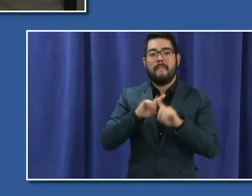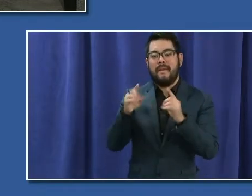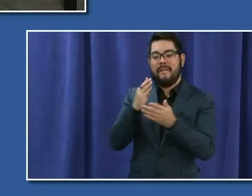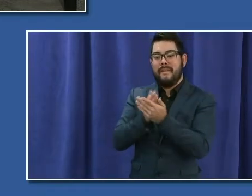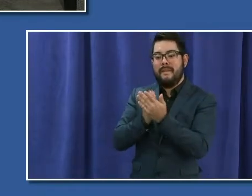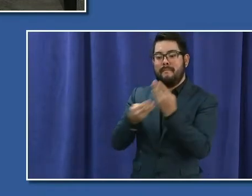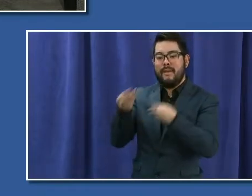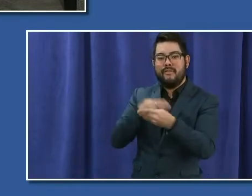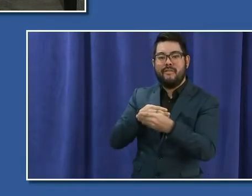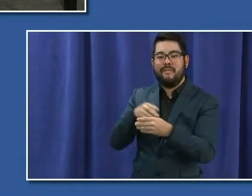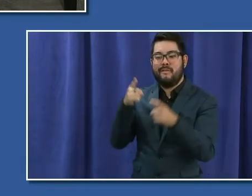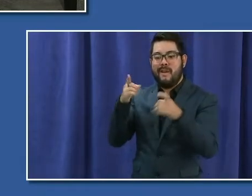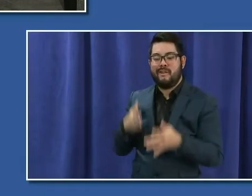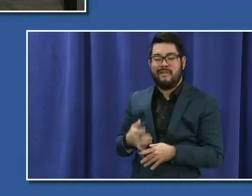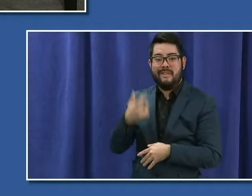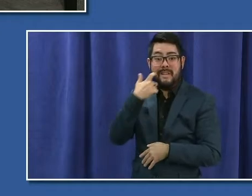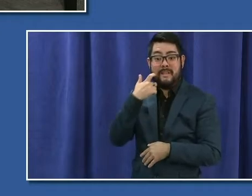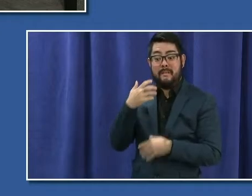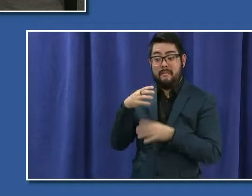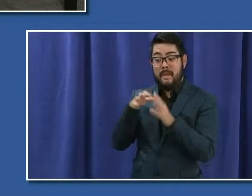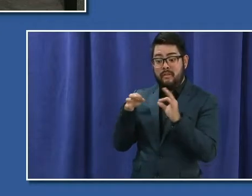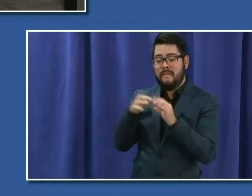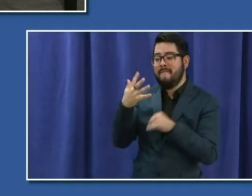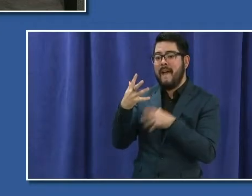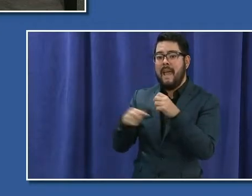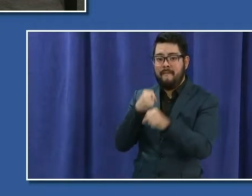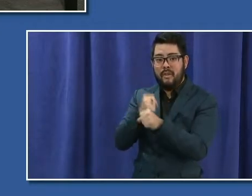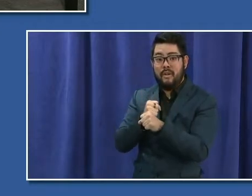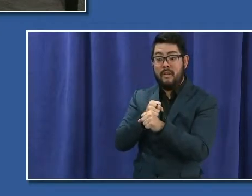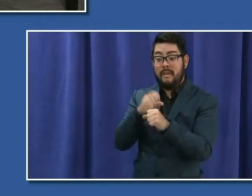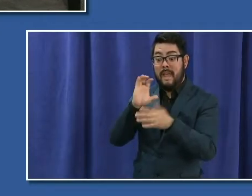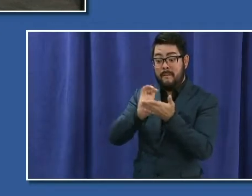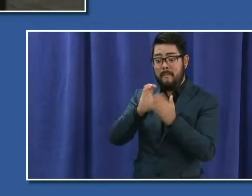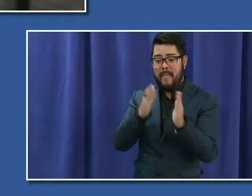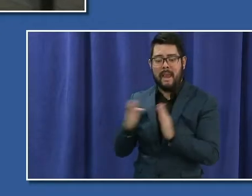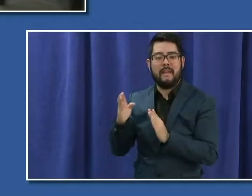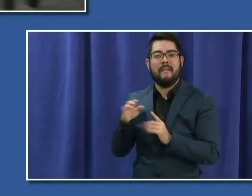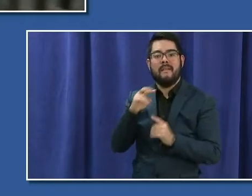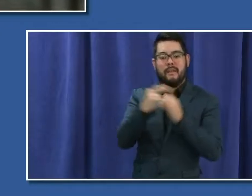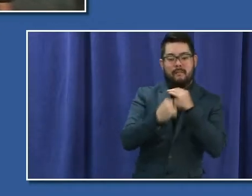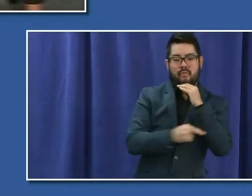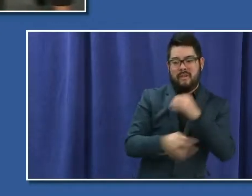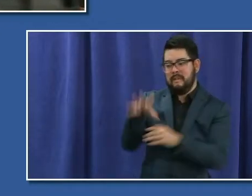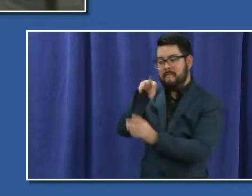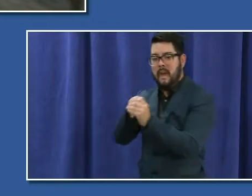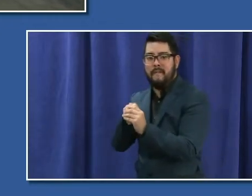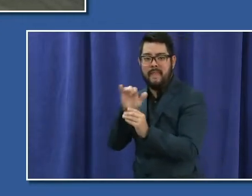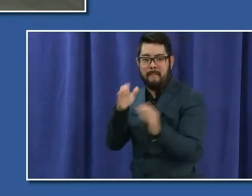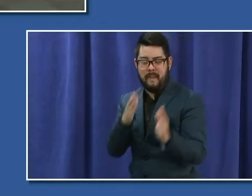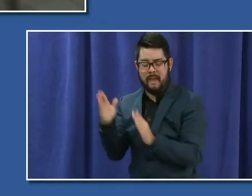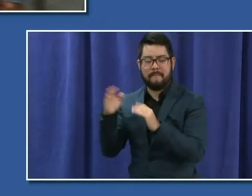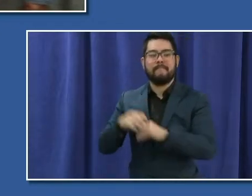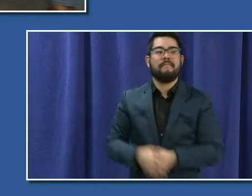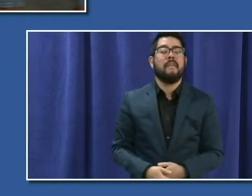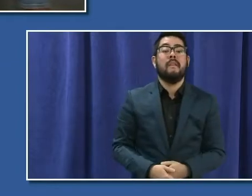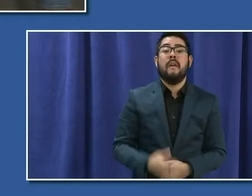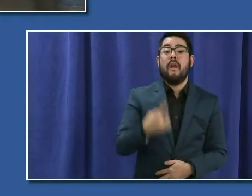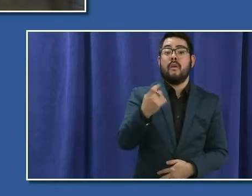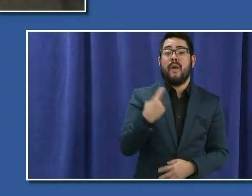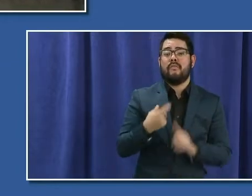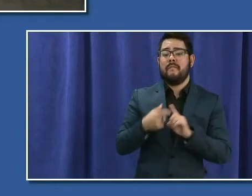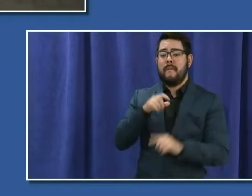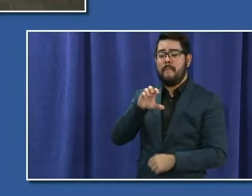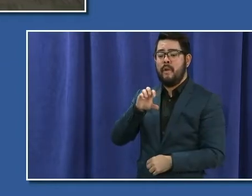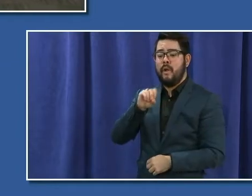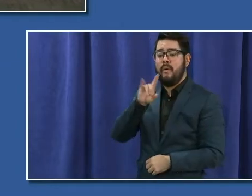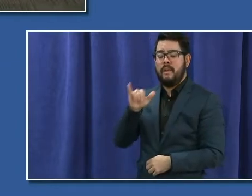5-year capital planning, bridges are a big part of that. Right. A question from Cody Suba. Has